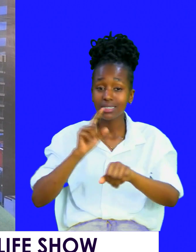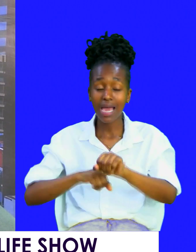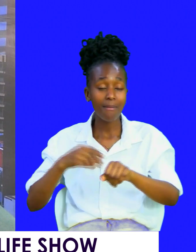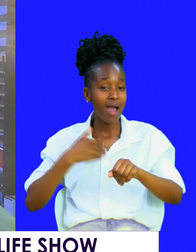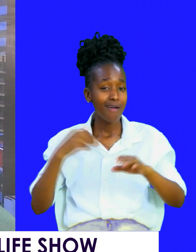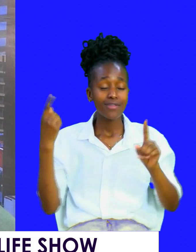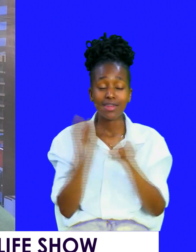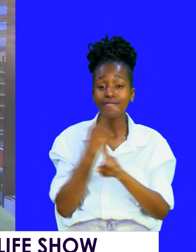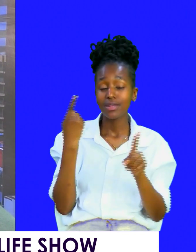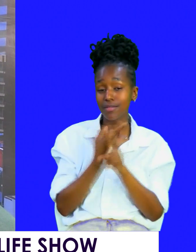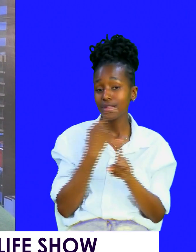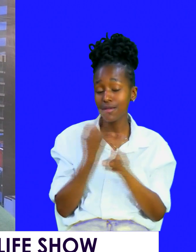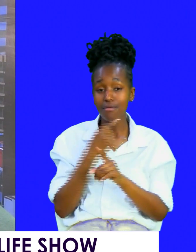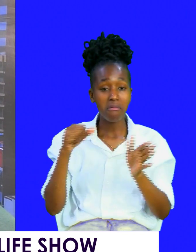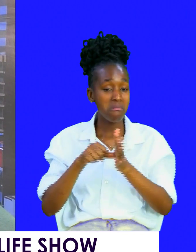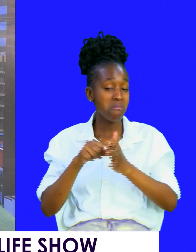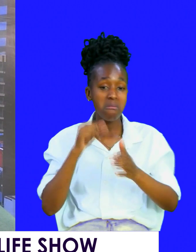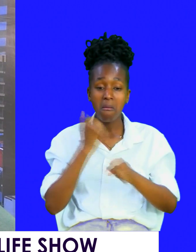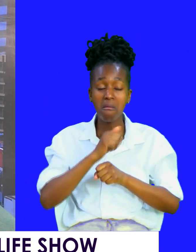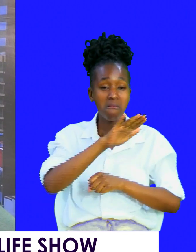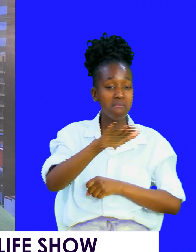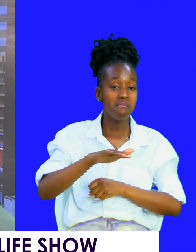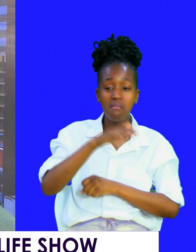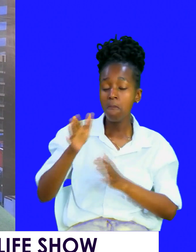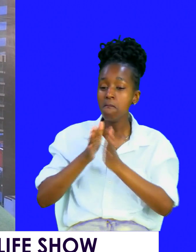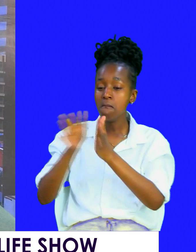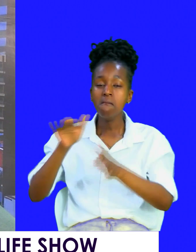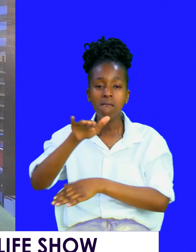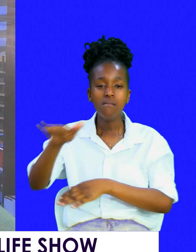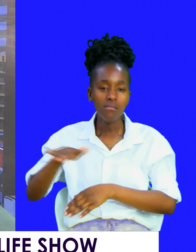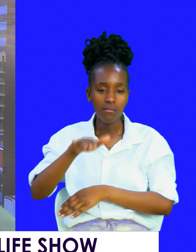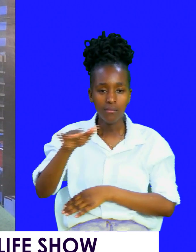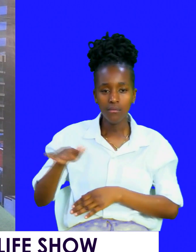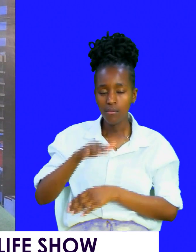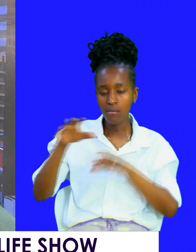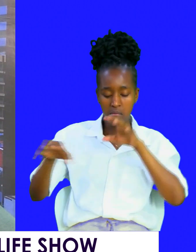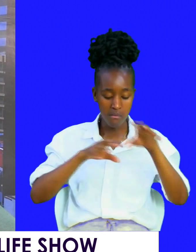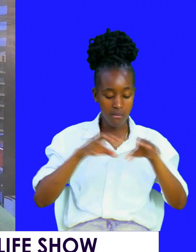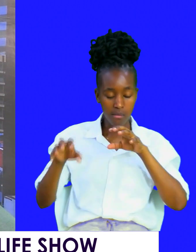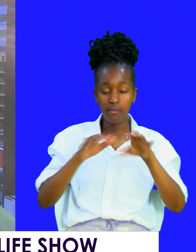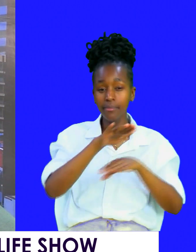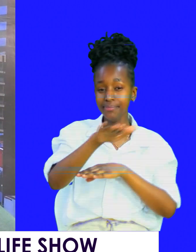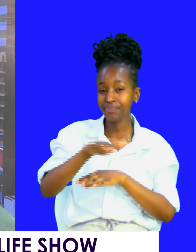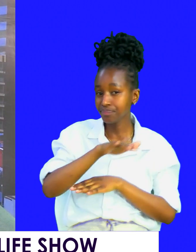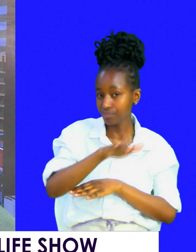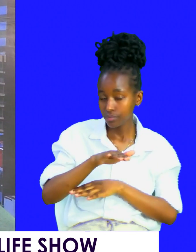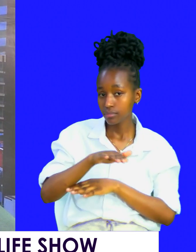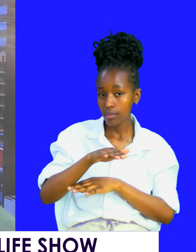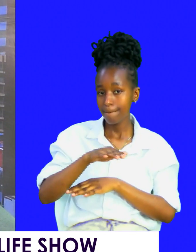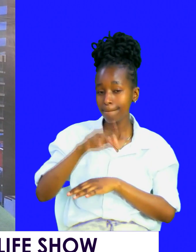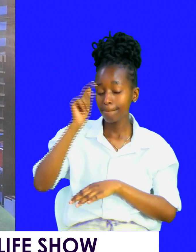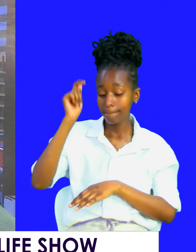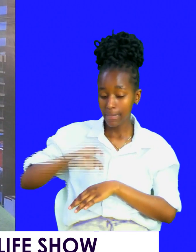at workplaces, when you encounter trouble in the public arena, in the marketplaces, the deeper